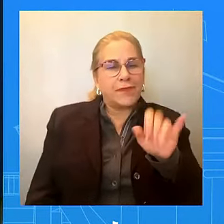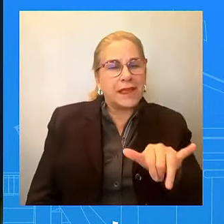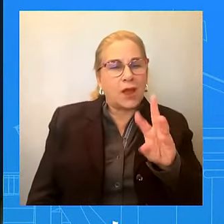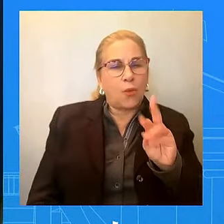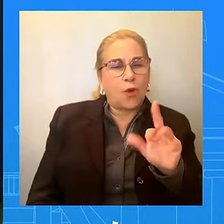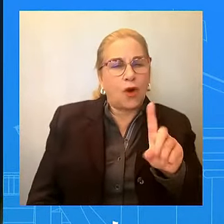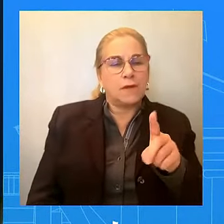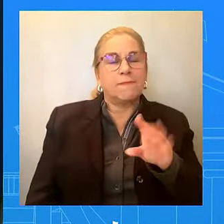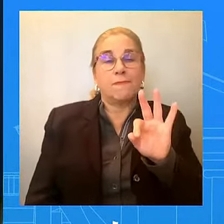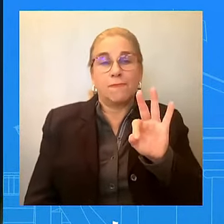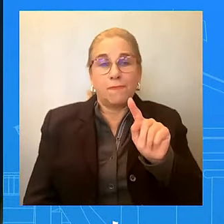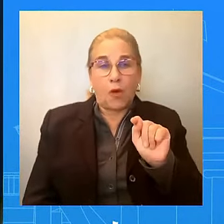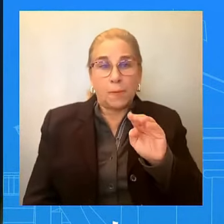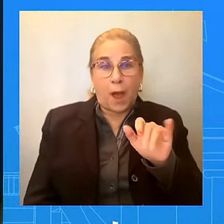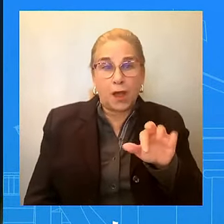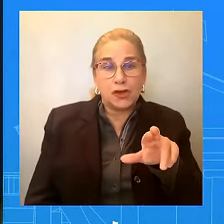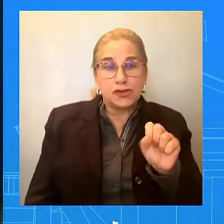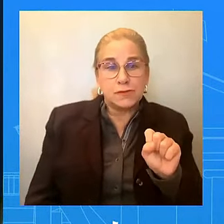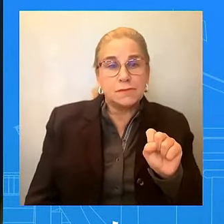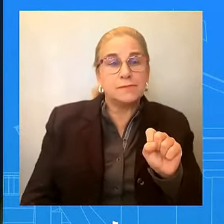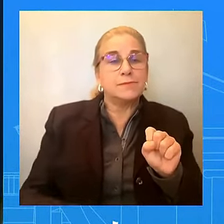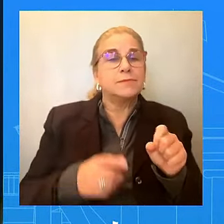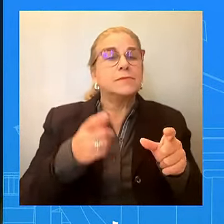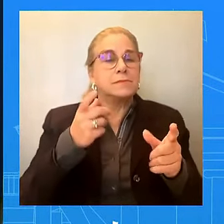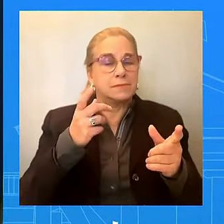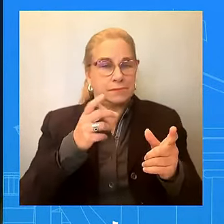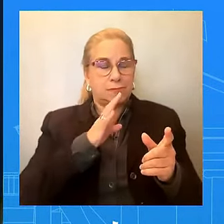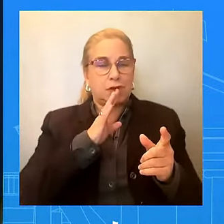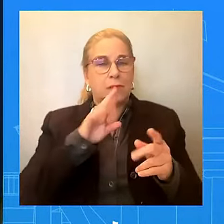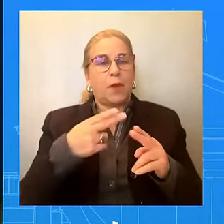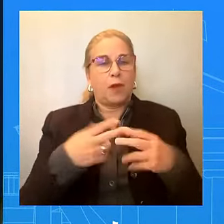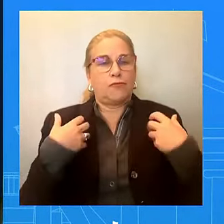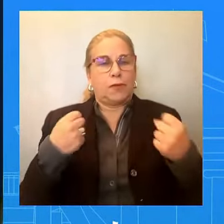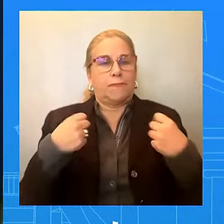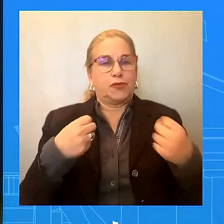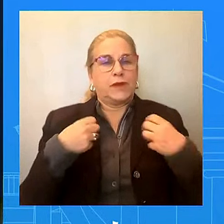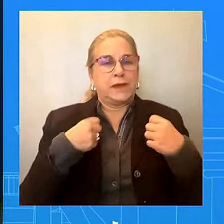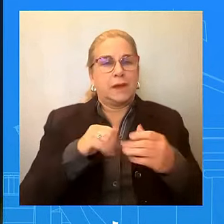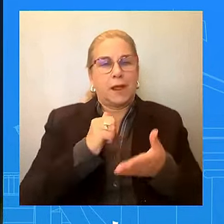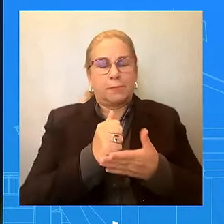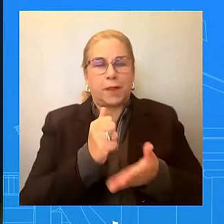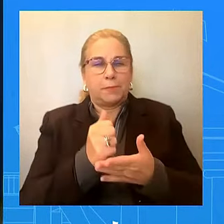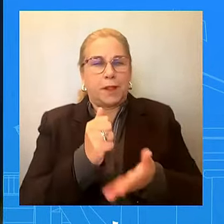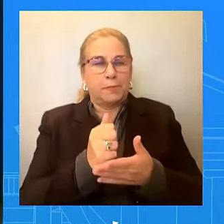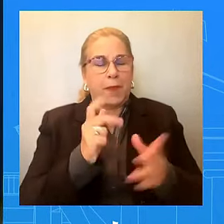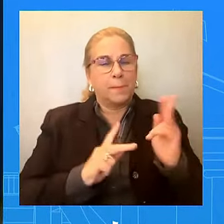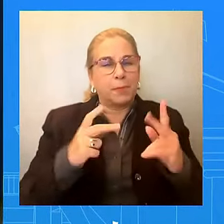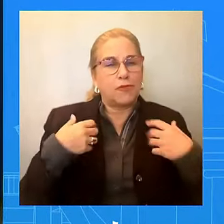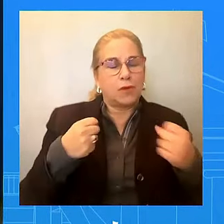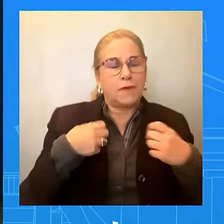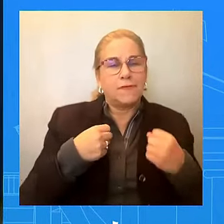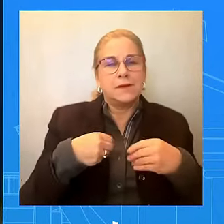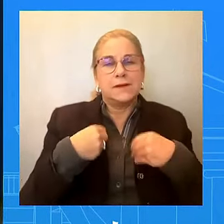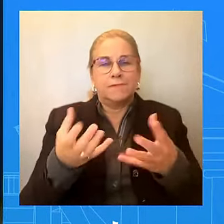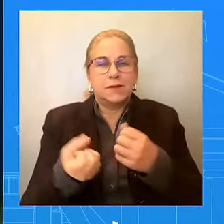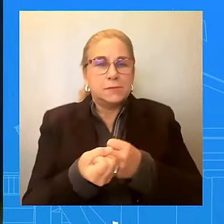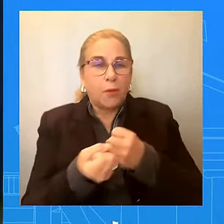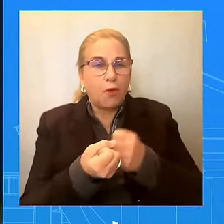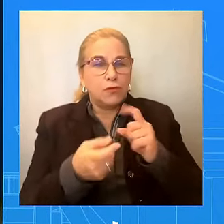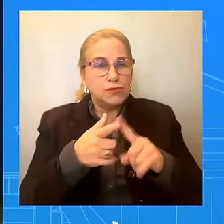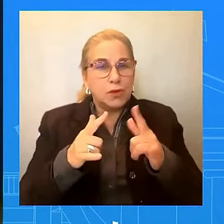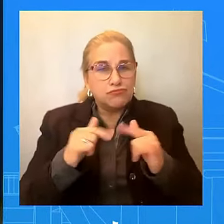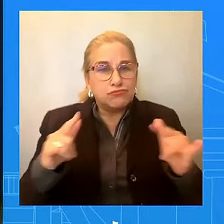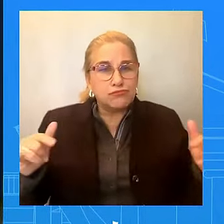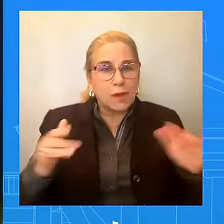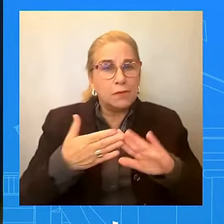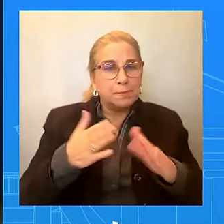efforts. The president also emphasized that he will be with them and their communities no matter how long it takes. Additionally, FEMA